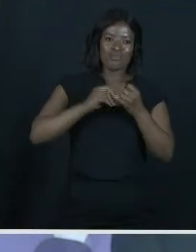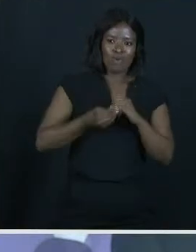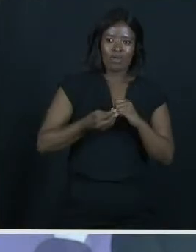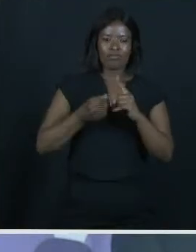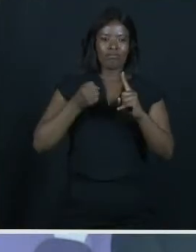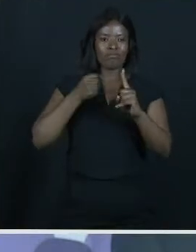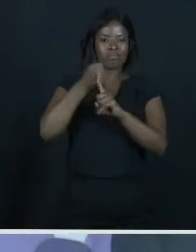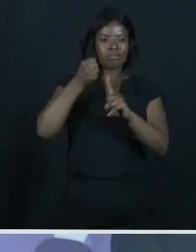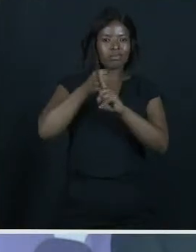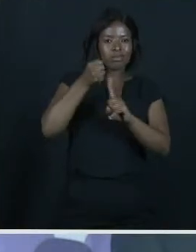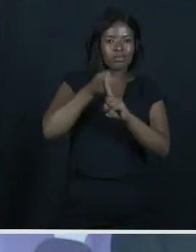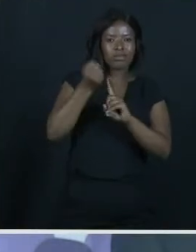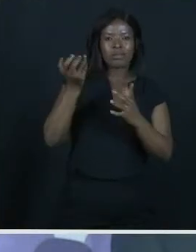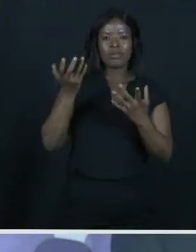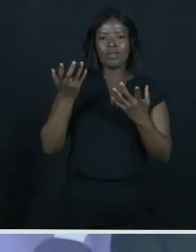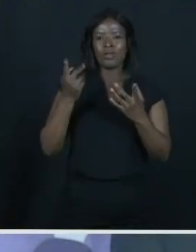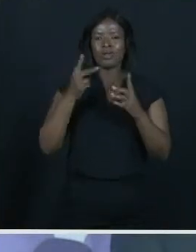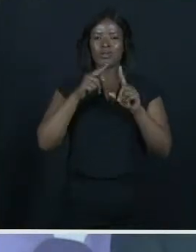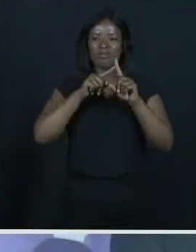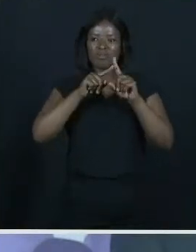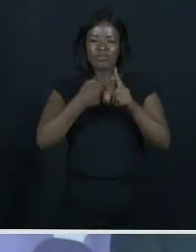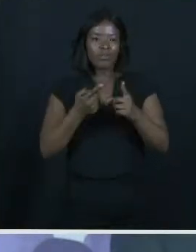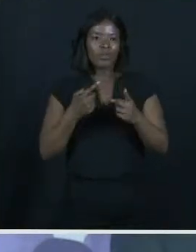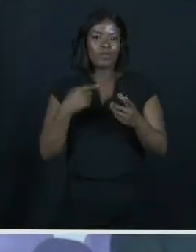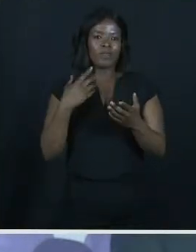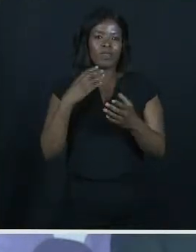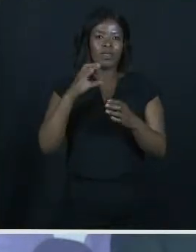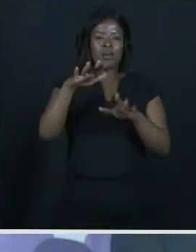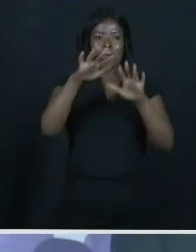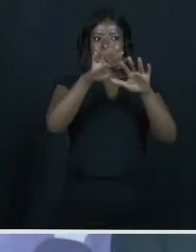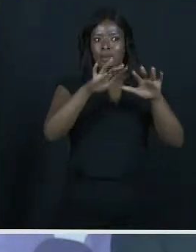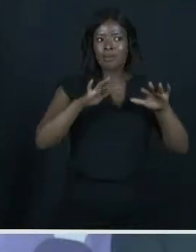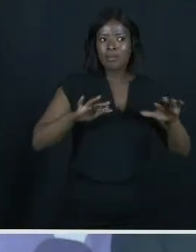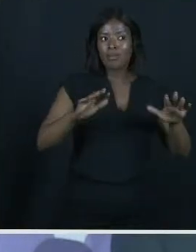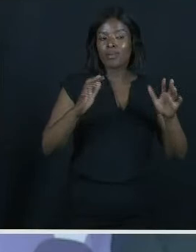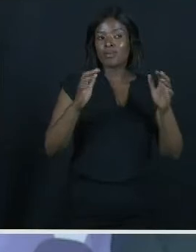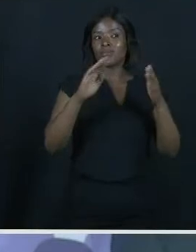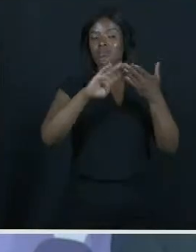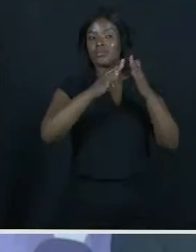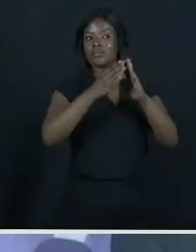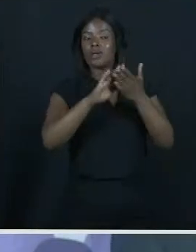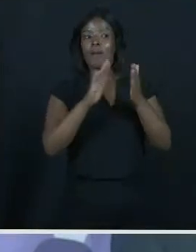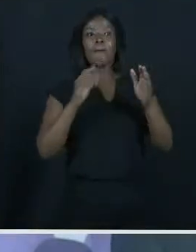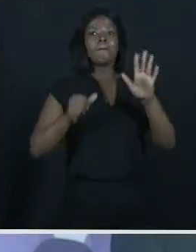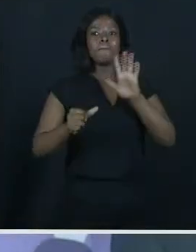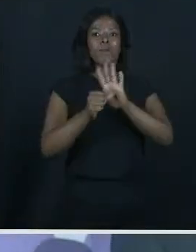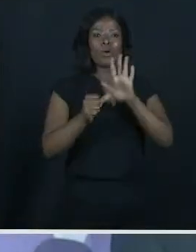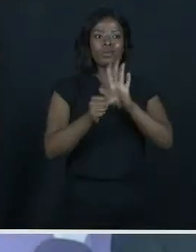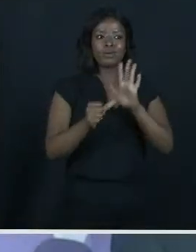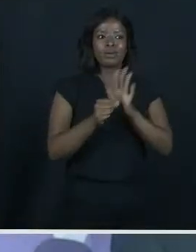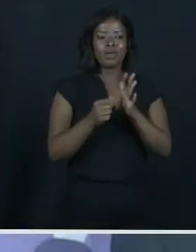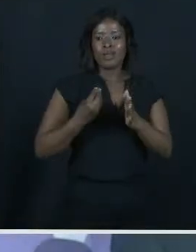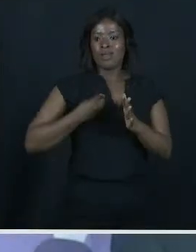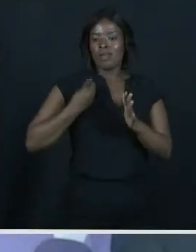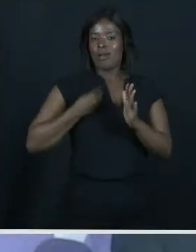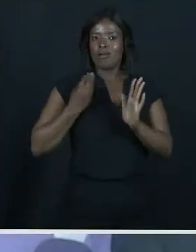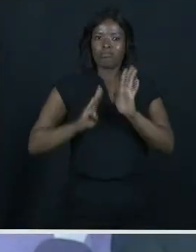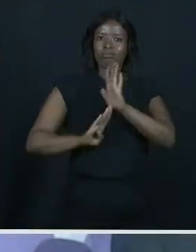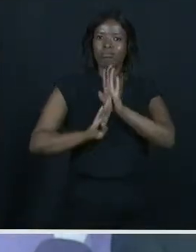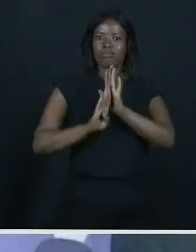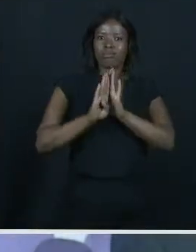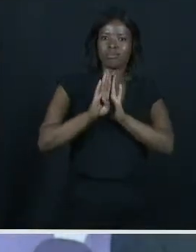And you're showing a key example of why civil society is important, why younger progressive women sharing